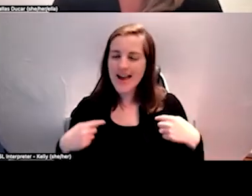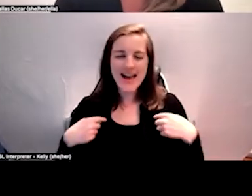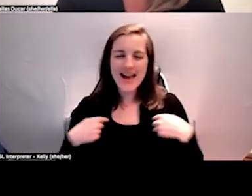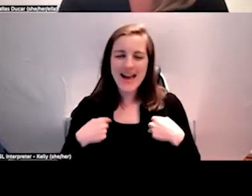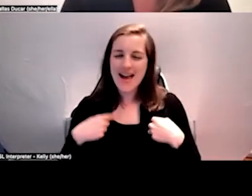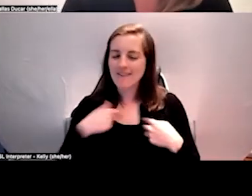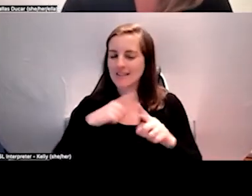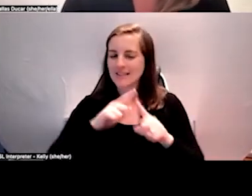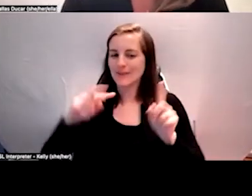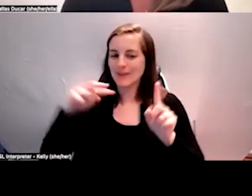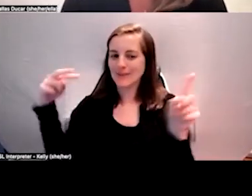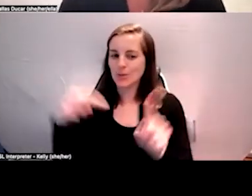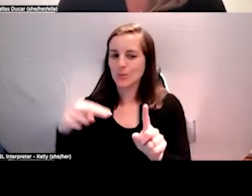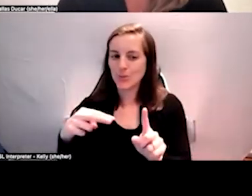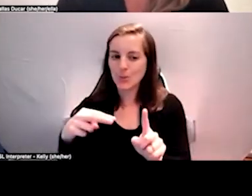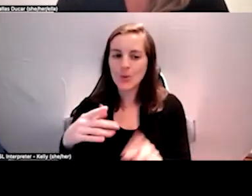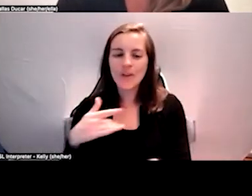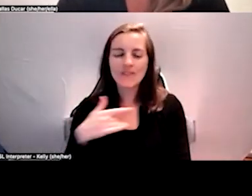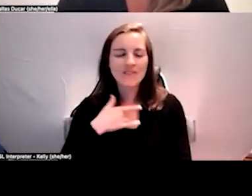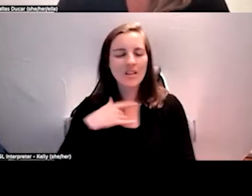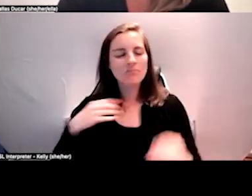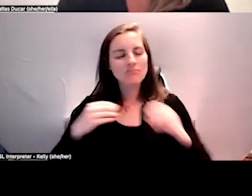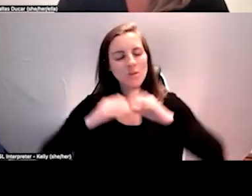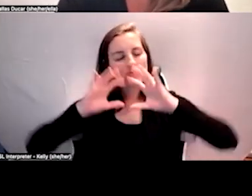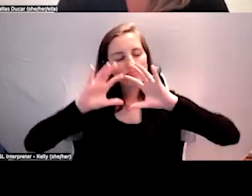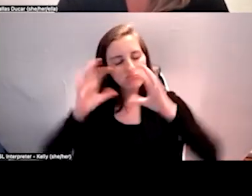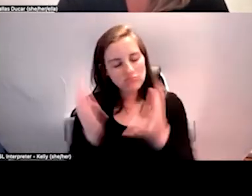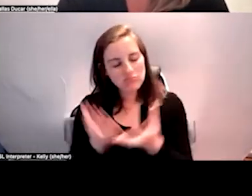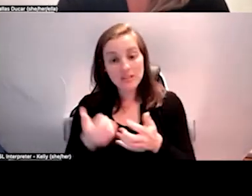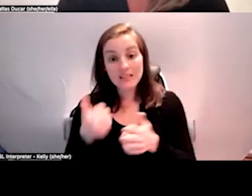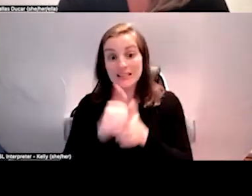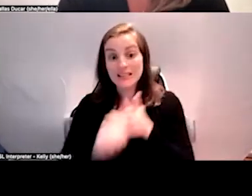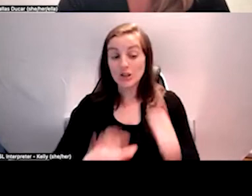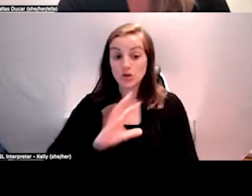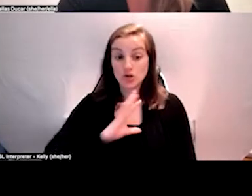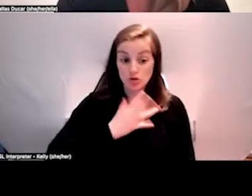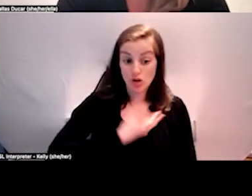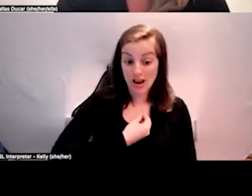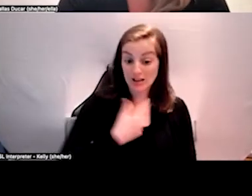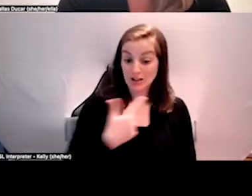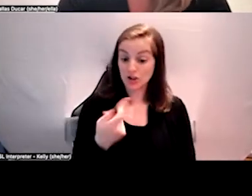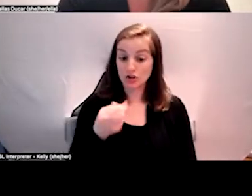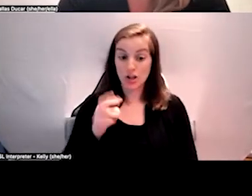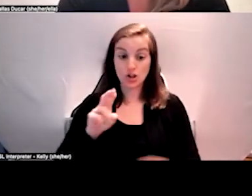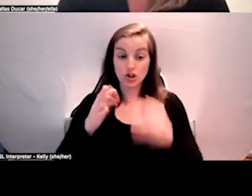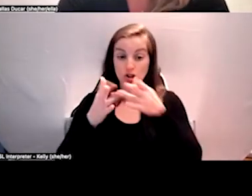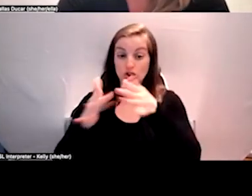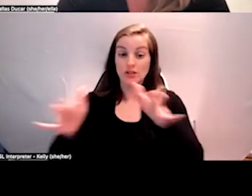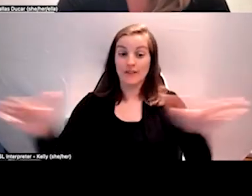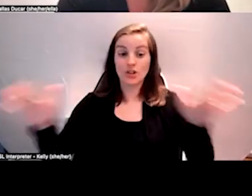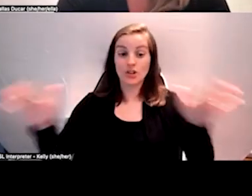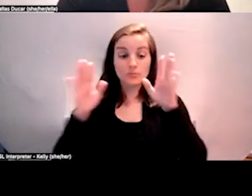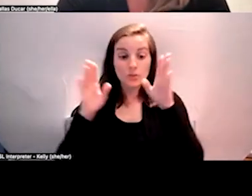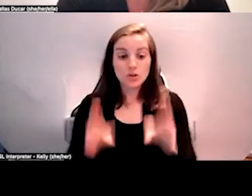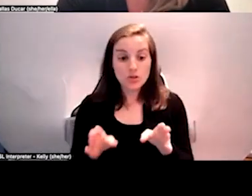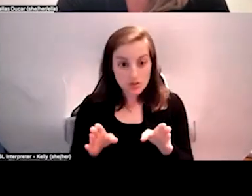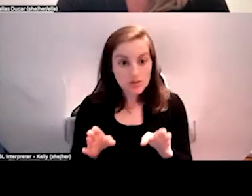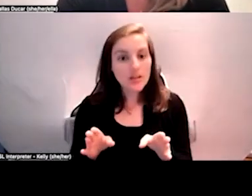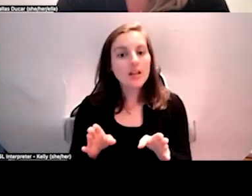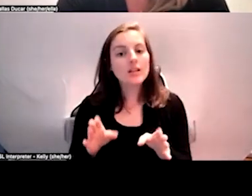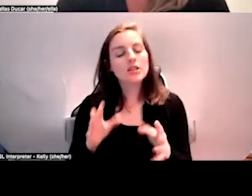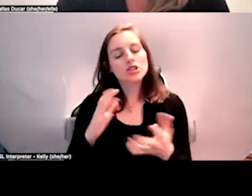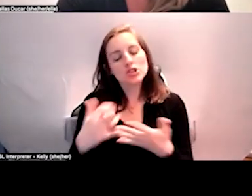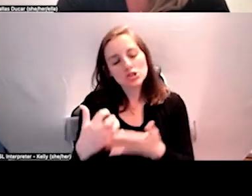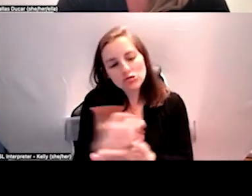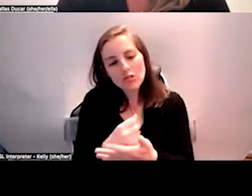is so much more. And I think that every trans and gender diverse person deserves true informed consent. And so it means